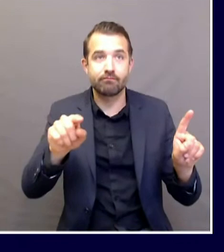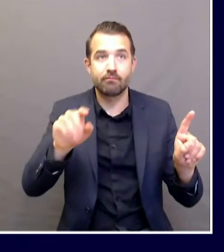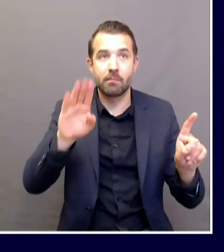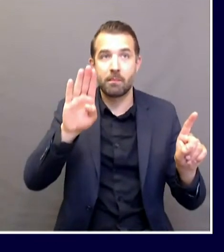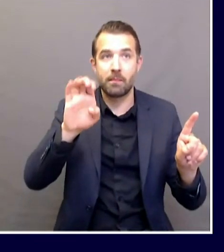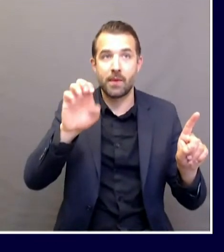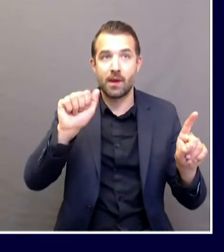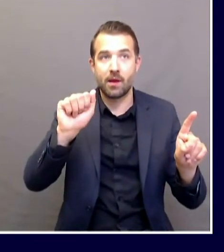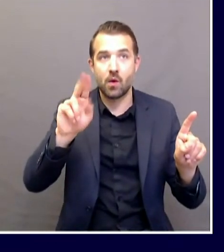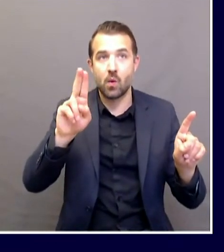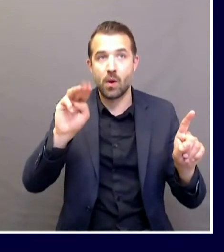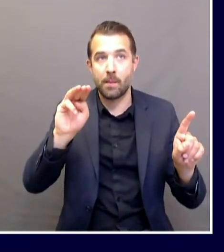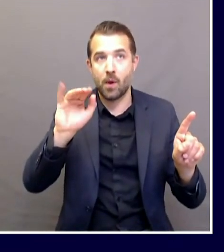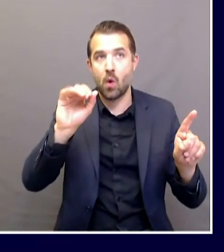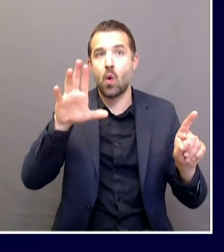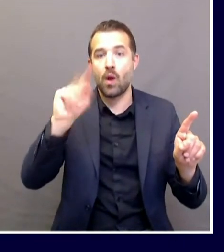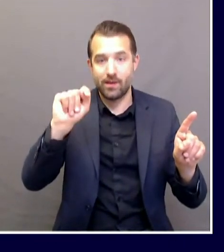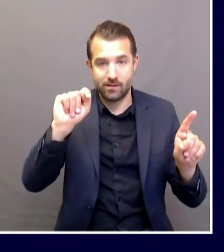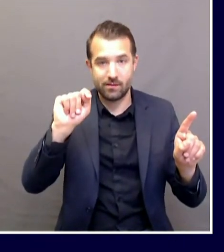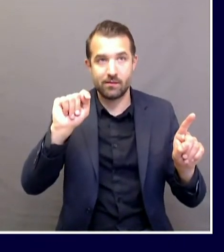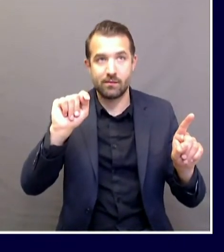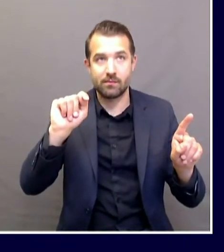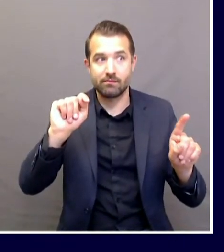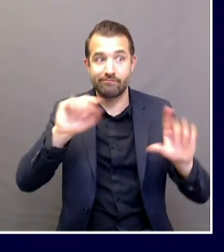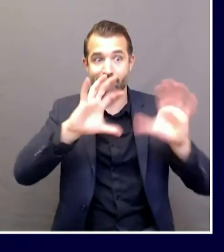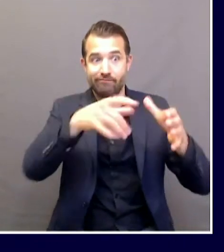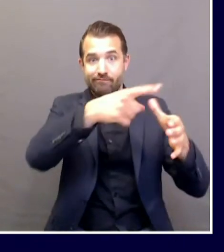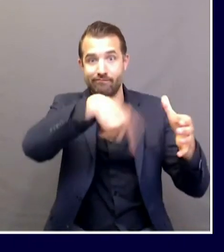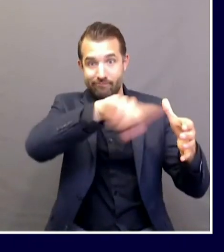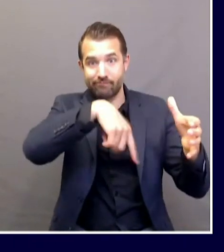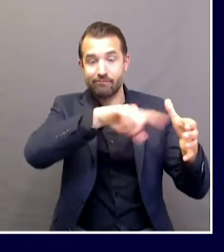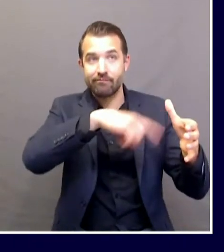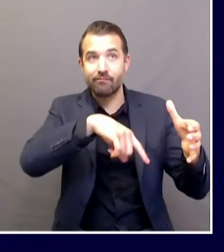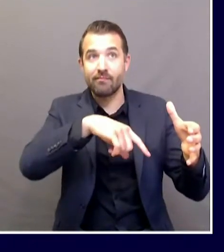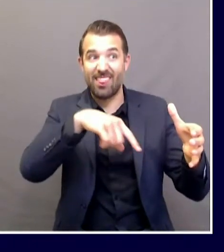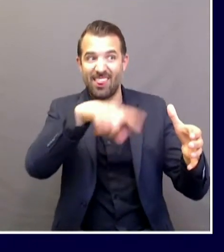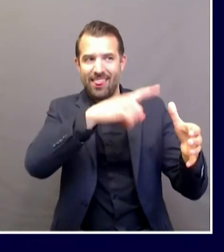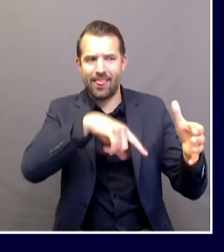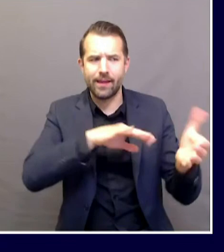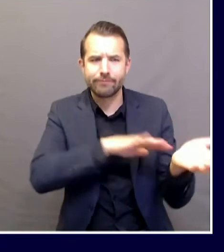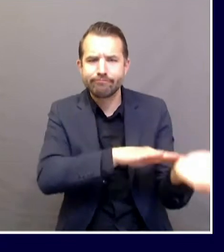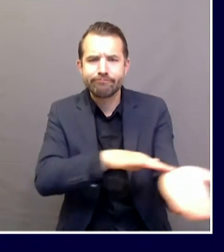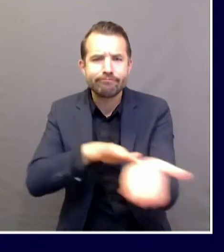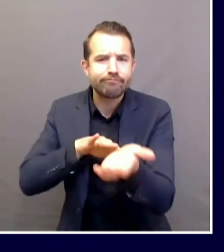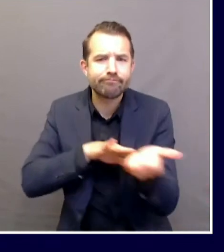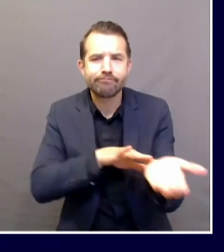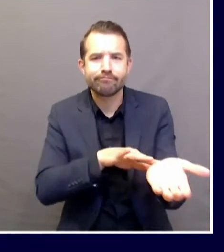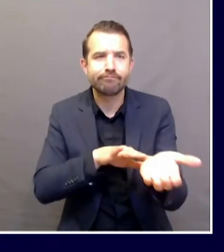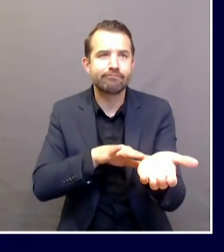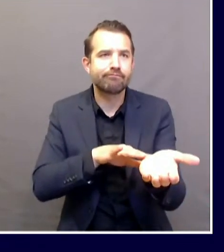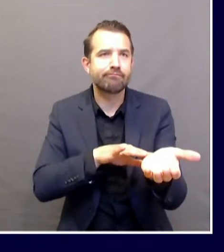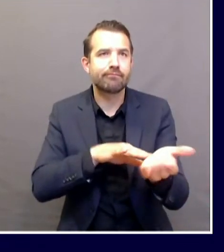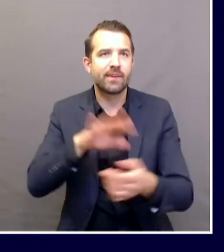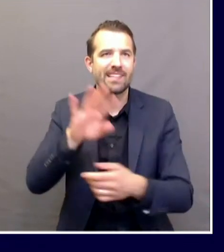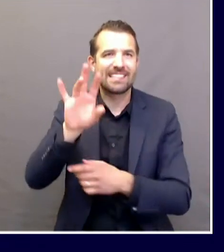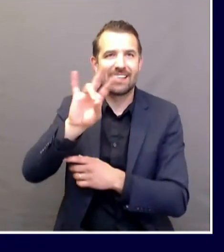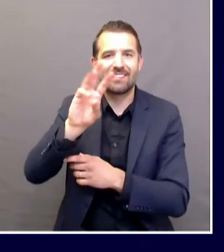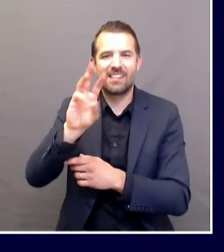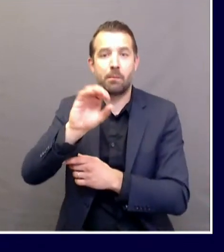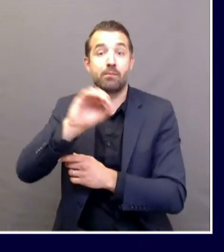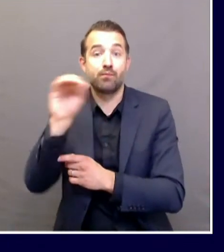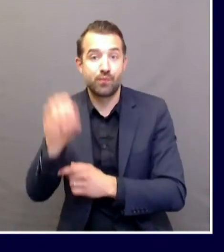health foundation. And they found that about 76% of people, after learning about the pause and what led to